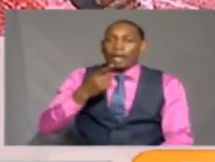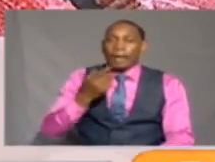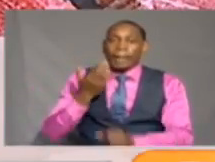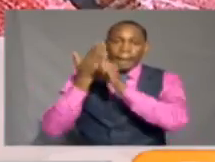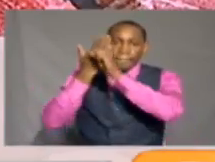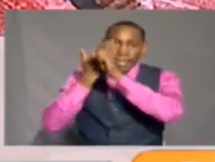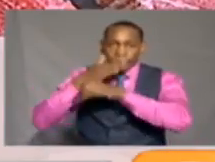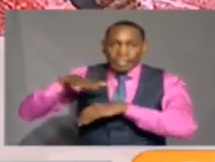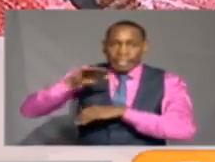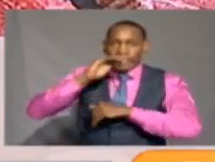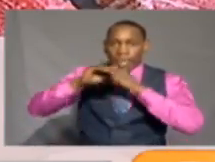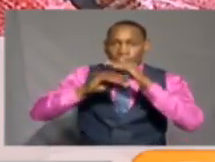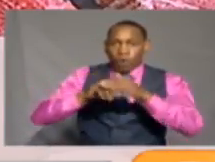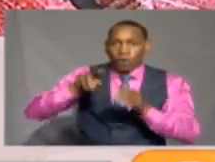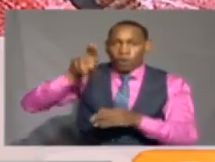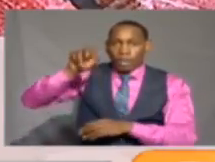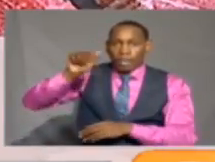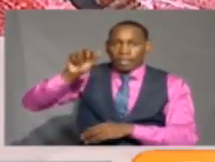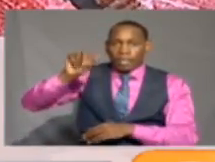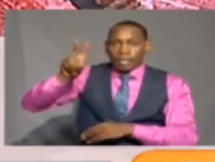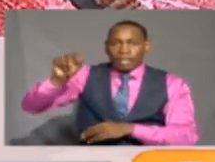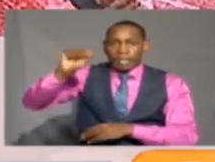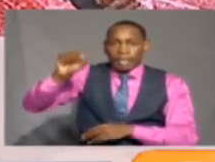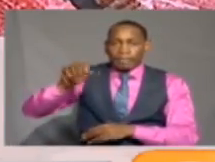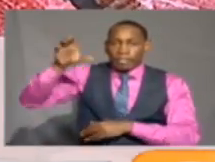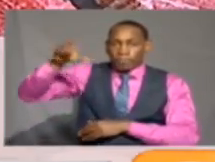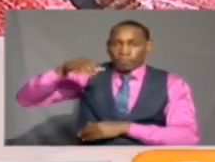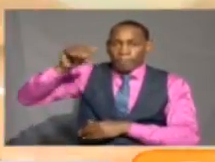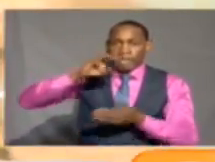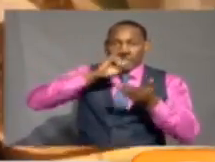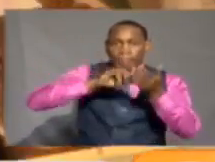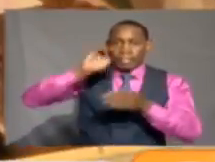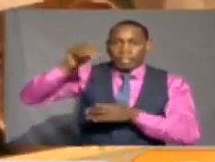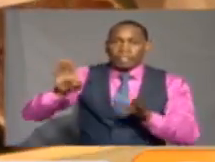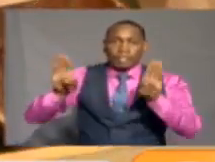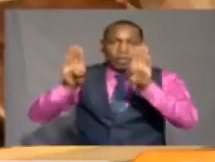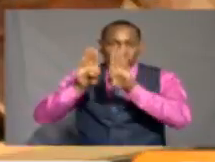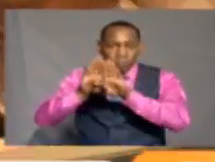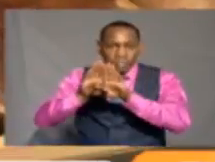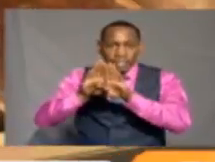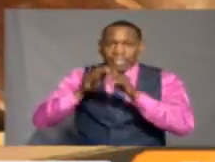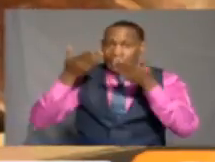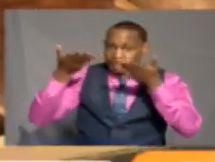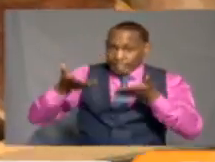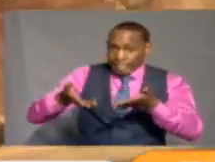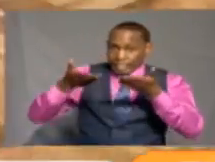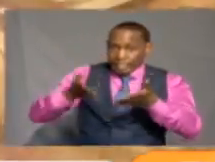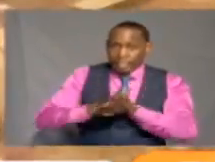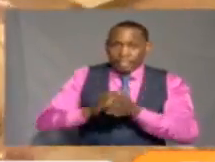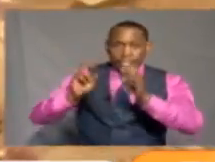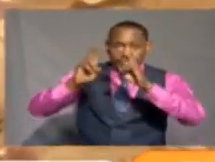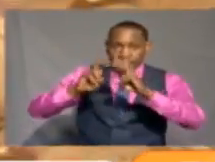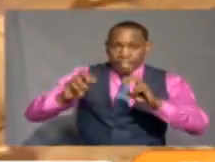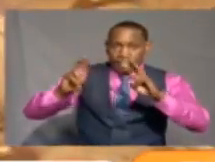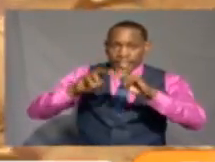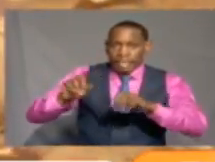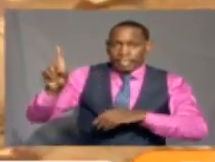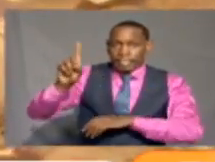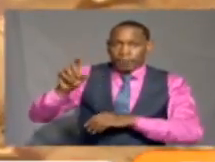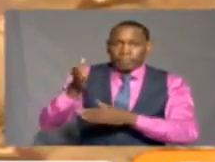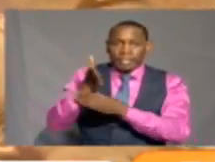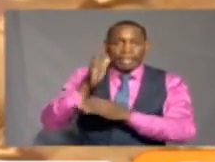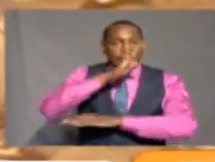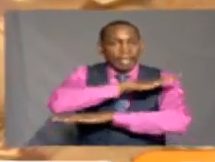sections in all Naivas stores in Machakos County be closed immediately. The crackdown in Nairobi